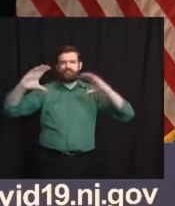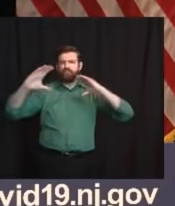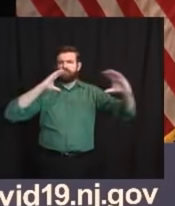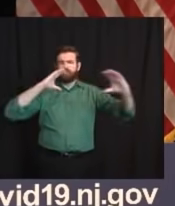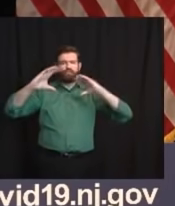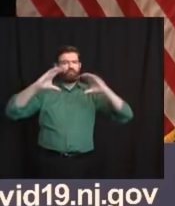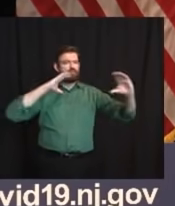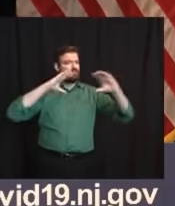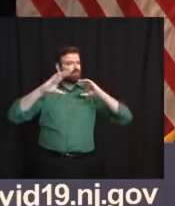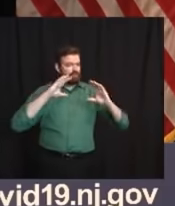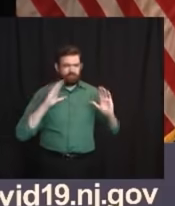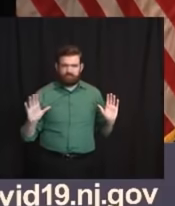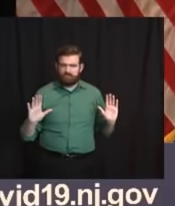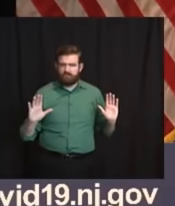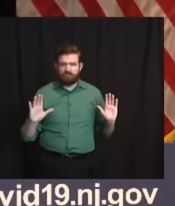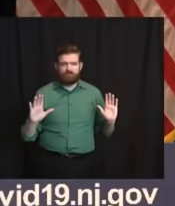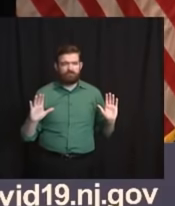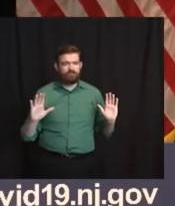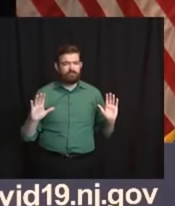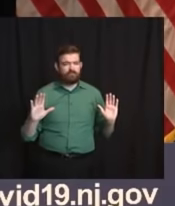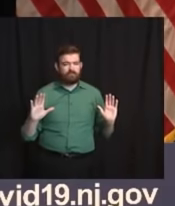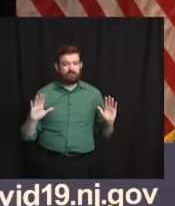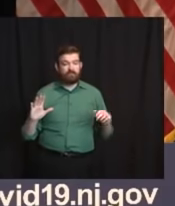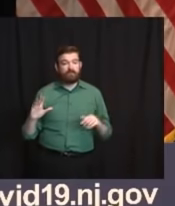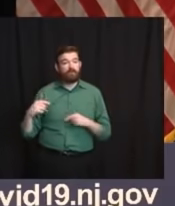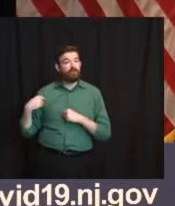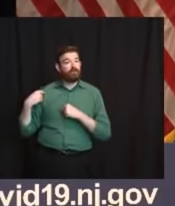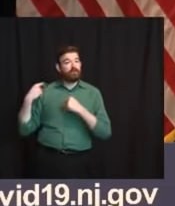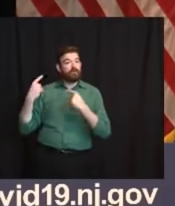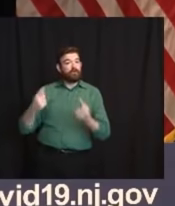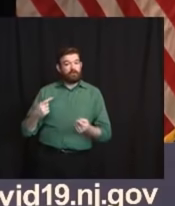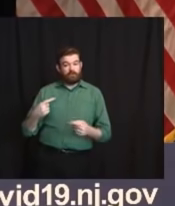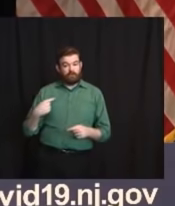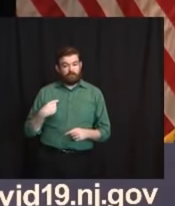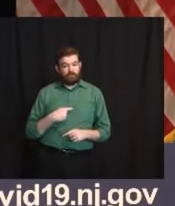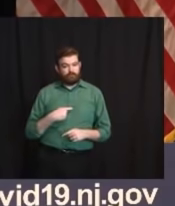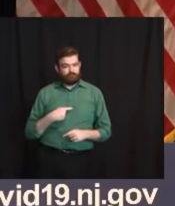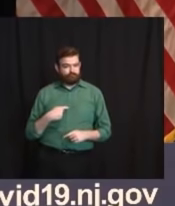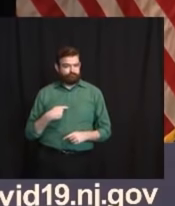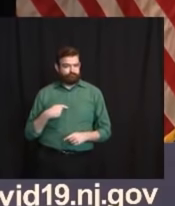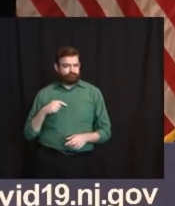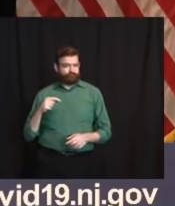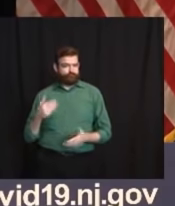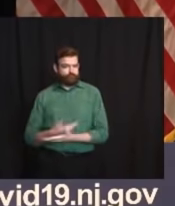that road from literally the moment we've been in here. We're not far enough down there. I would love 30